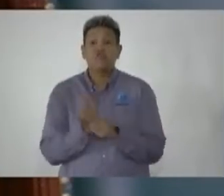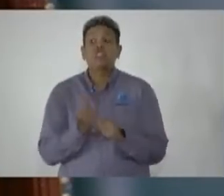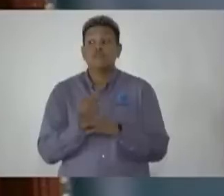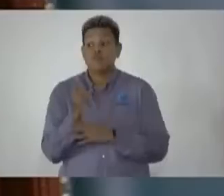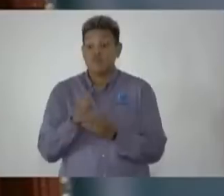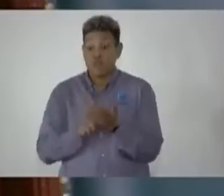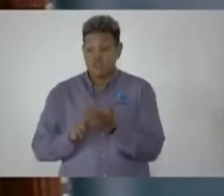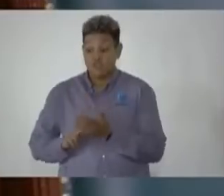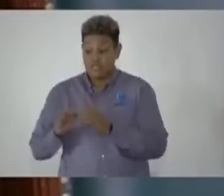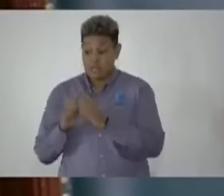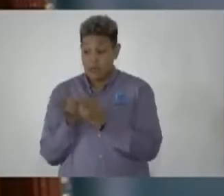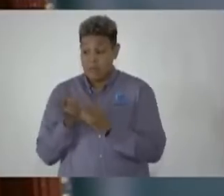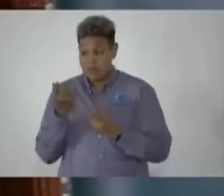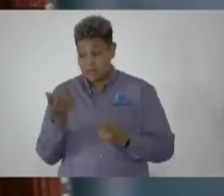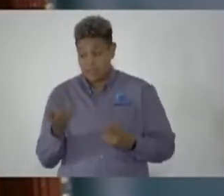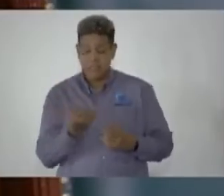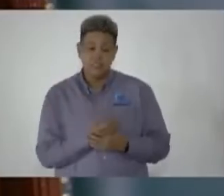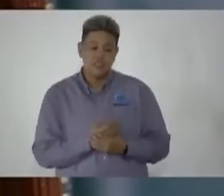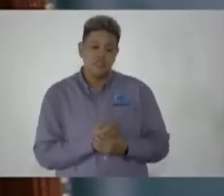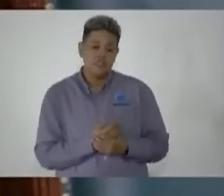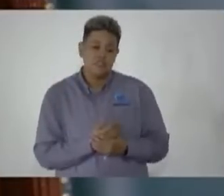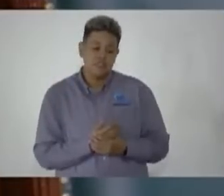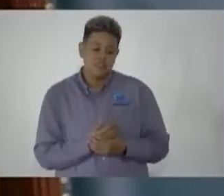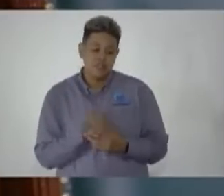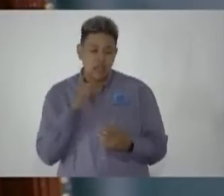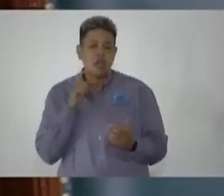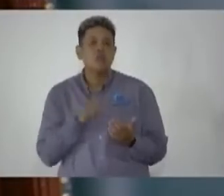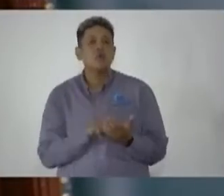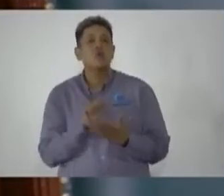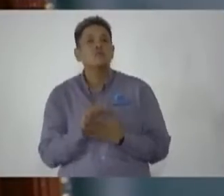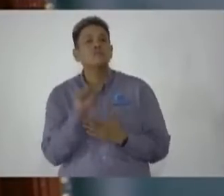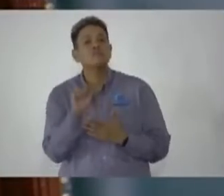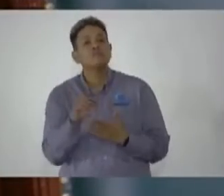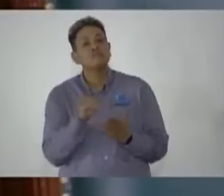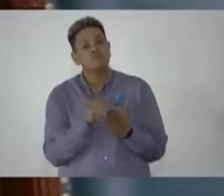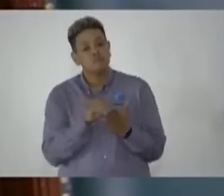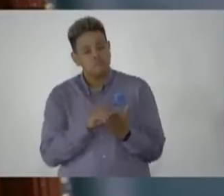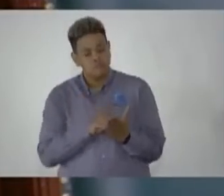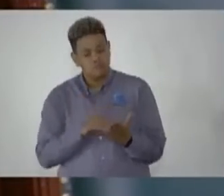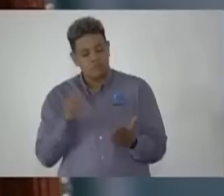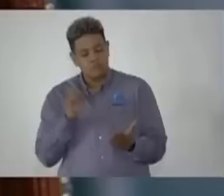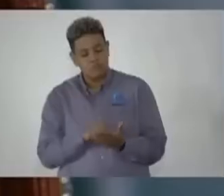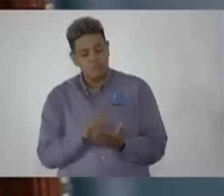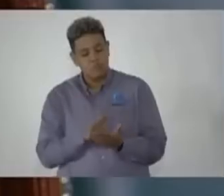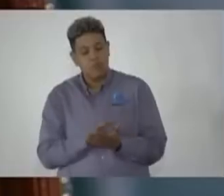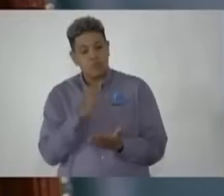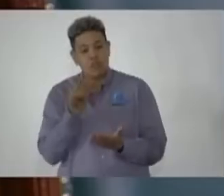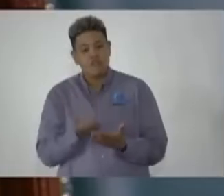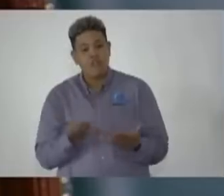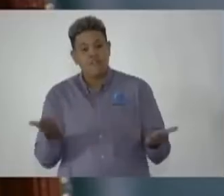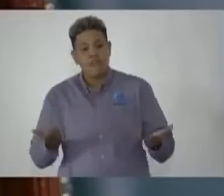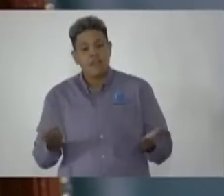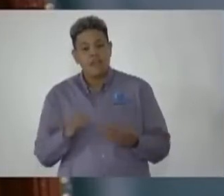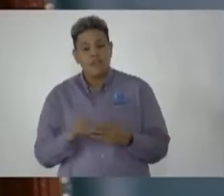registry and a note made of its arrival in the Parliament.